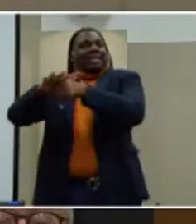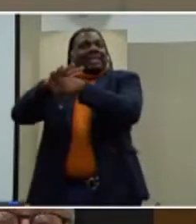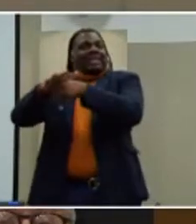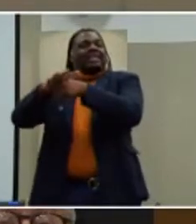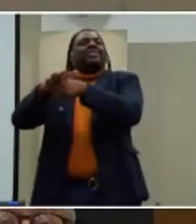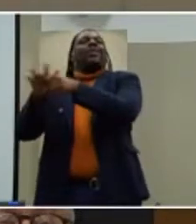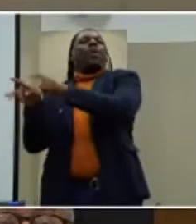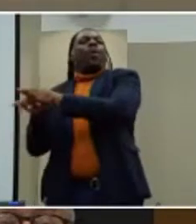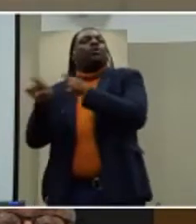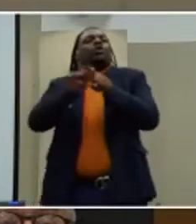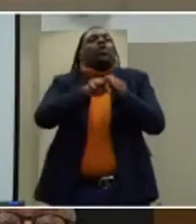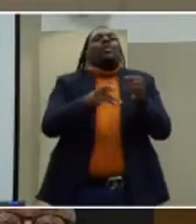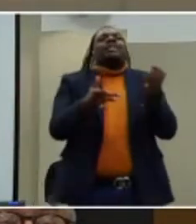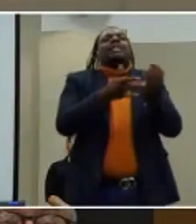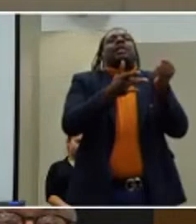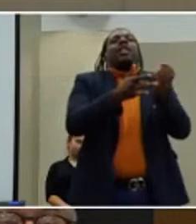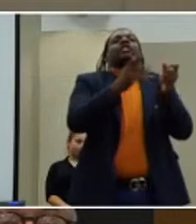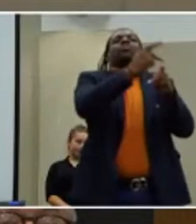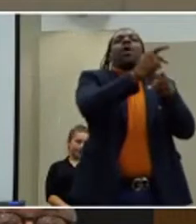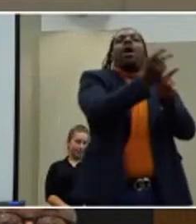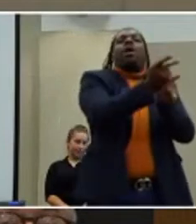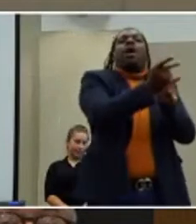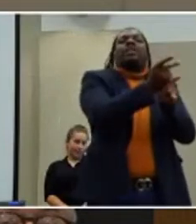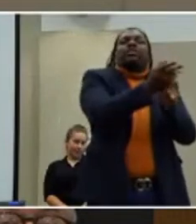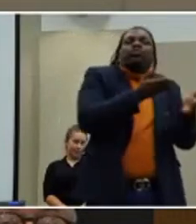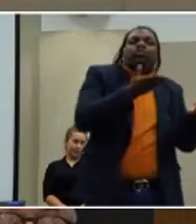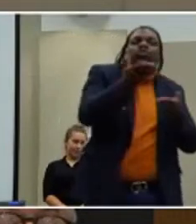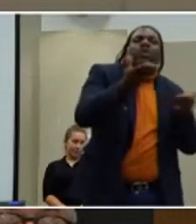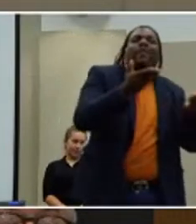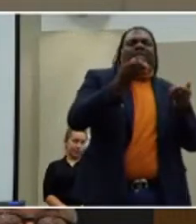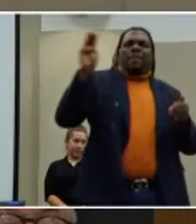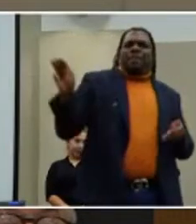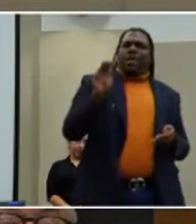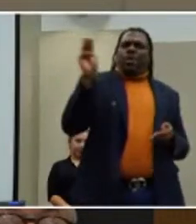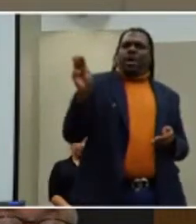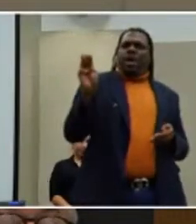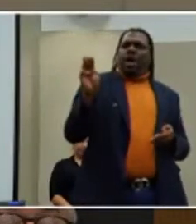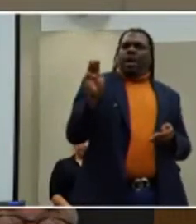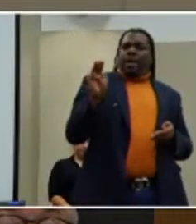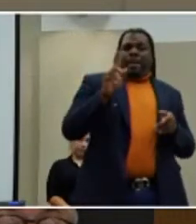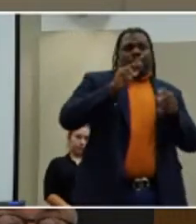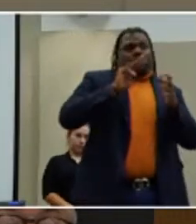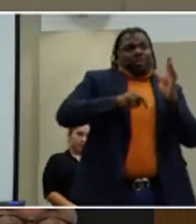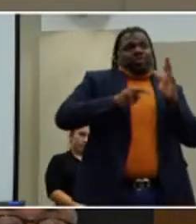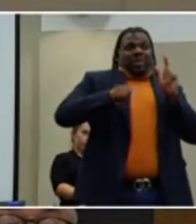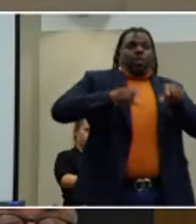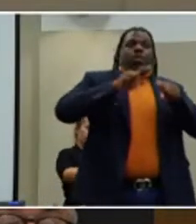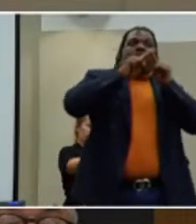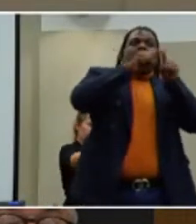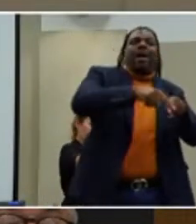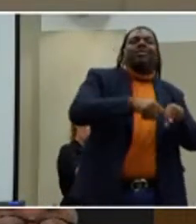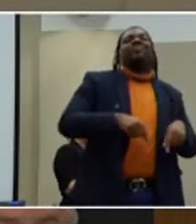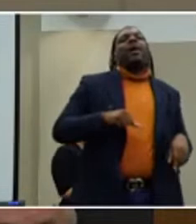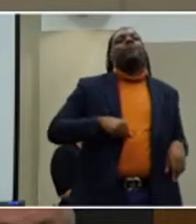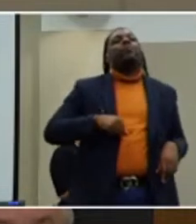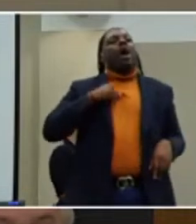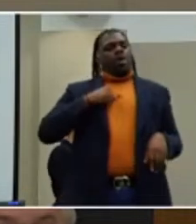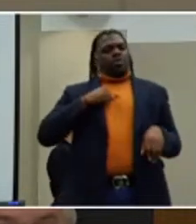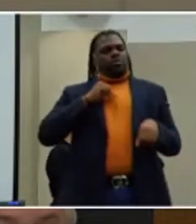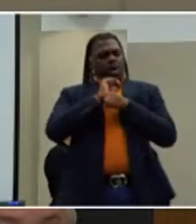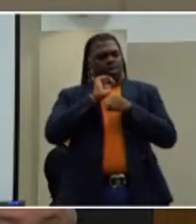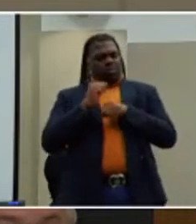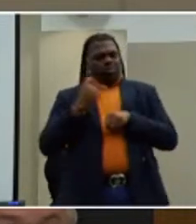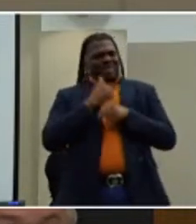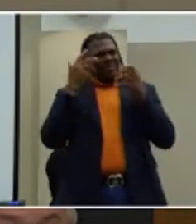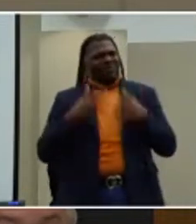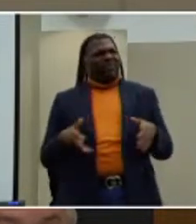well as the technology products and services that millions of Americans rely on. I'm very proud of the work that we've done